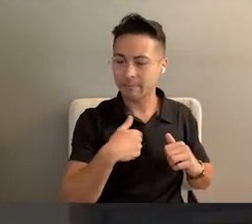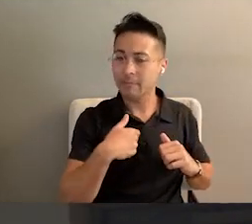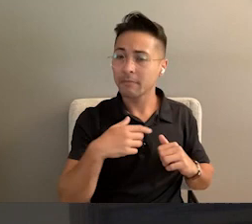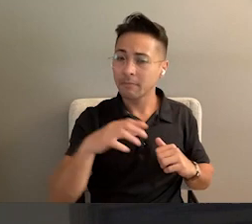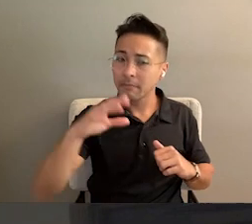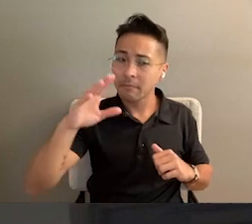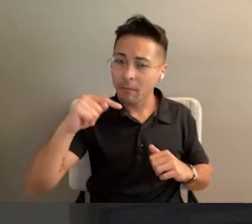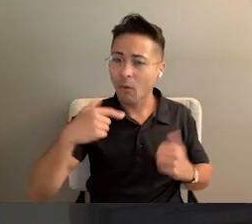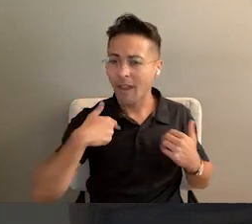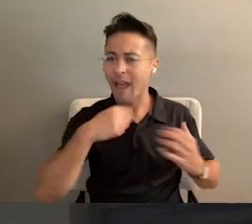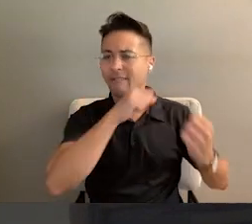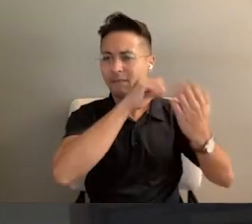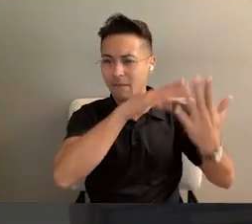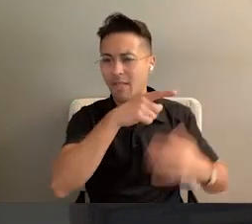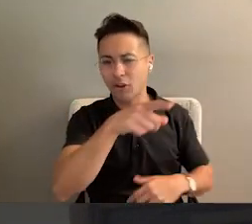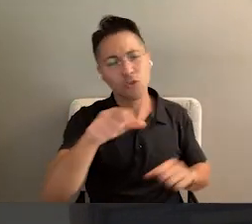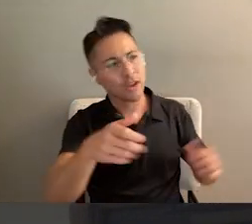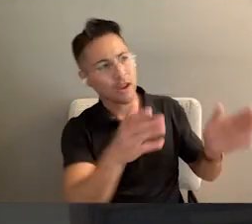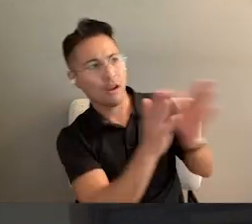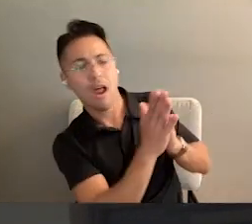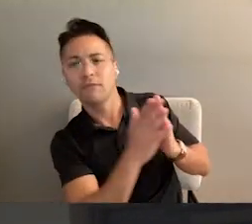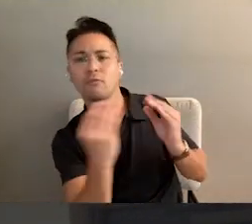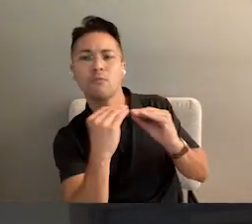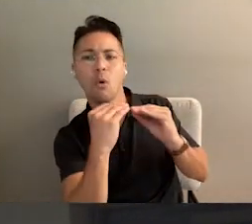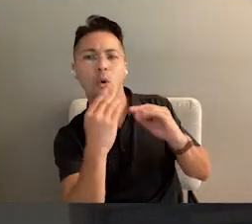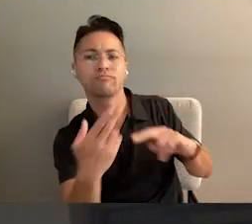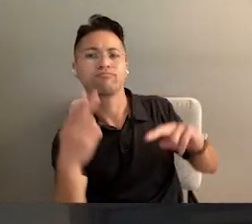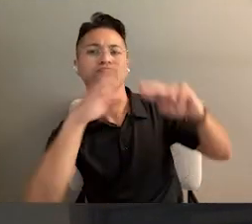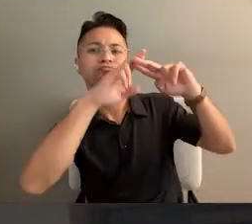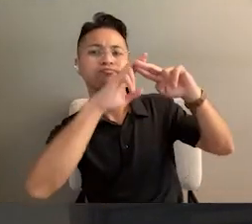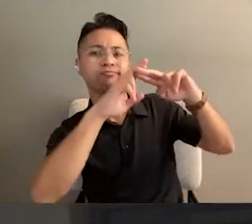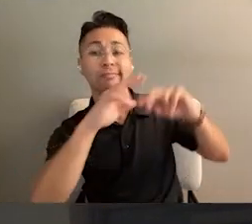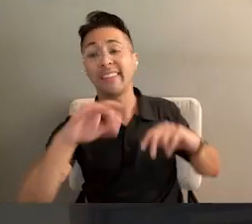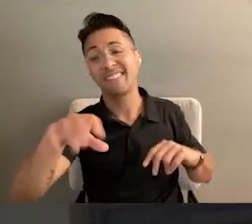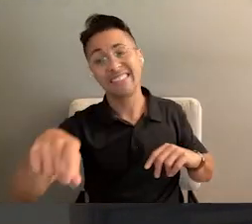there. But there's a method by which